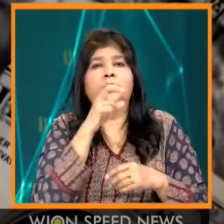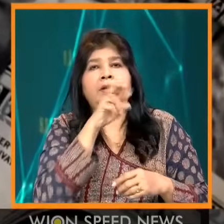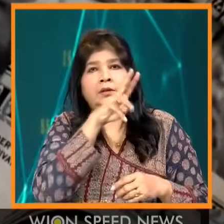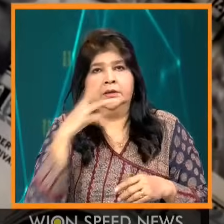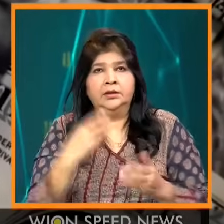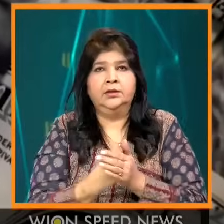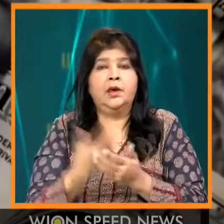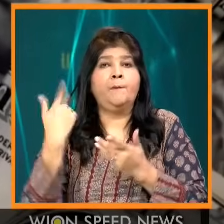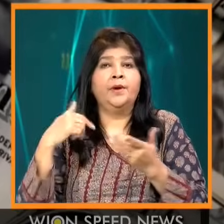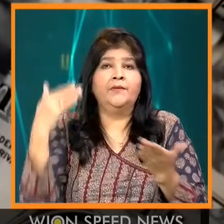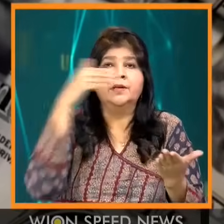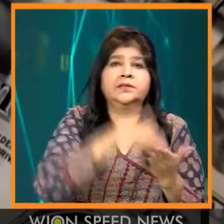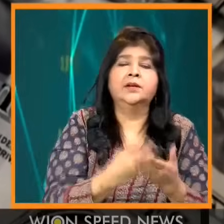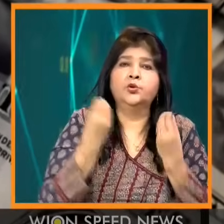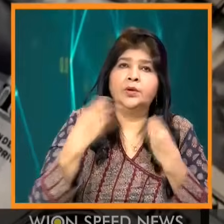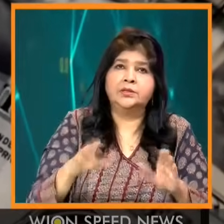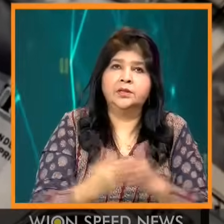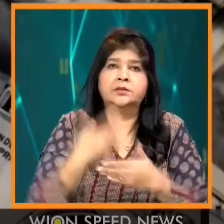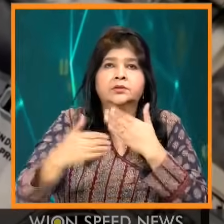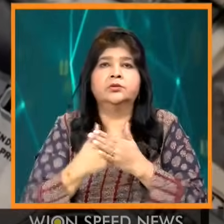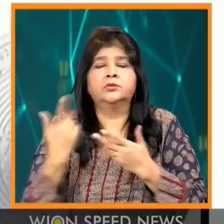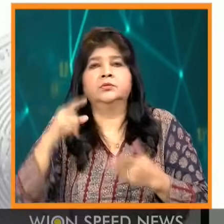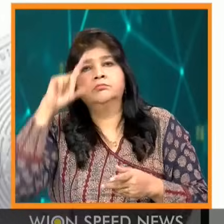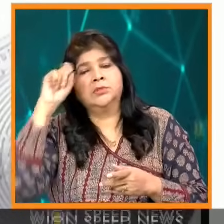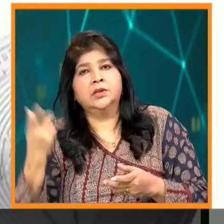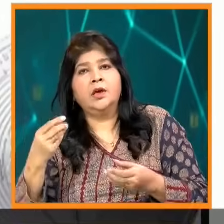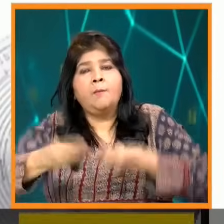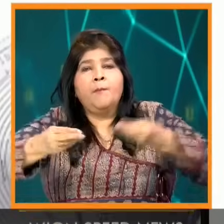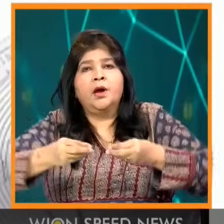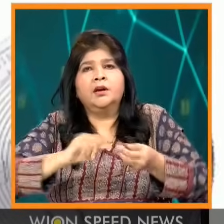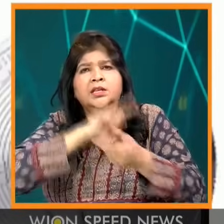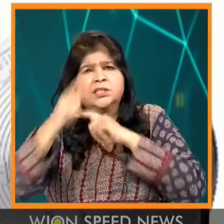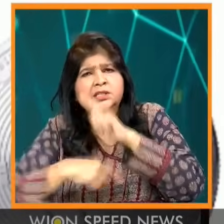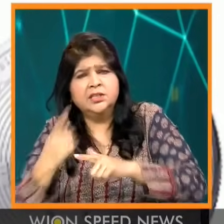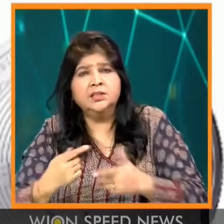2013, previous attempts were rejected due to concerns about market manipulation.